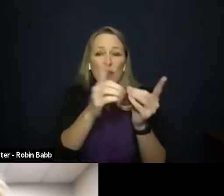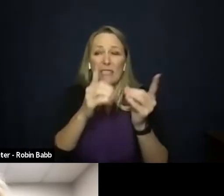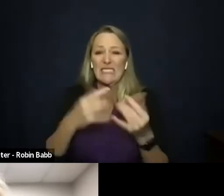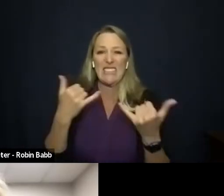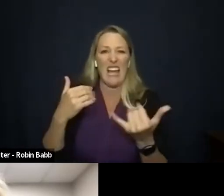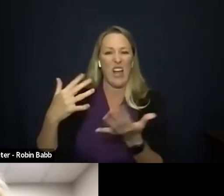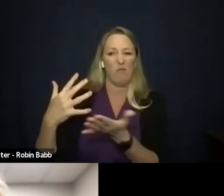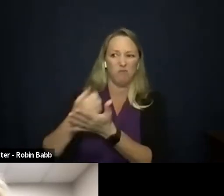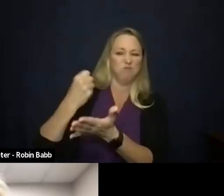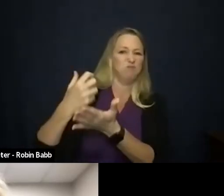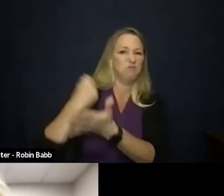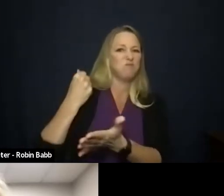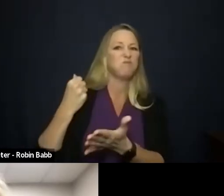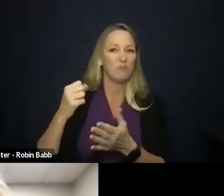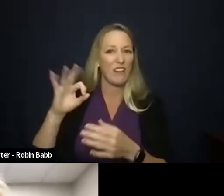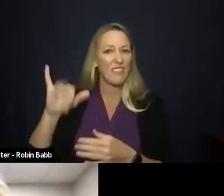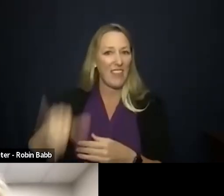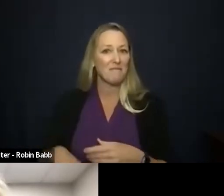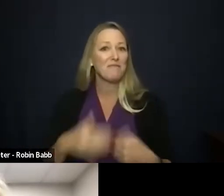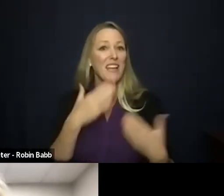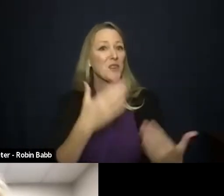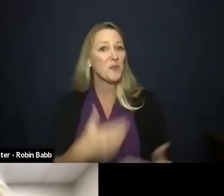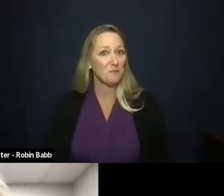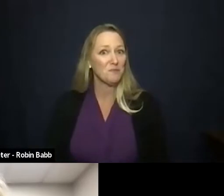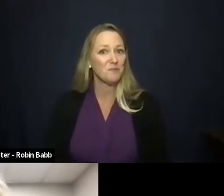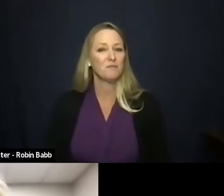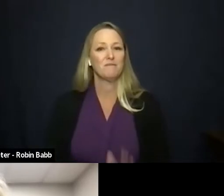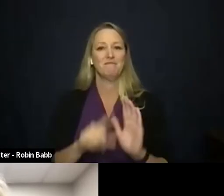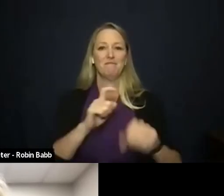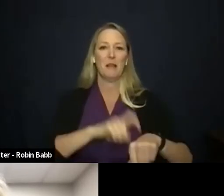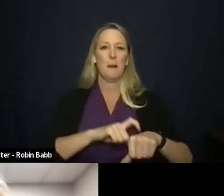this moment so thank you